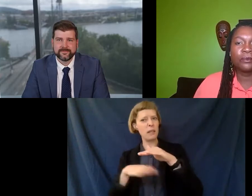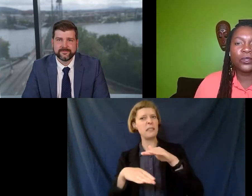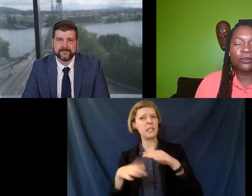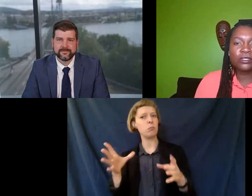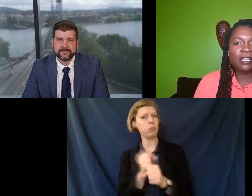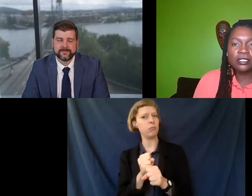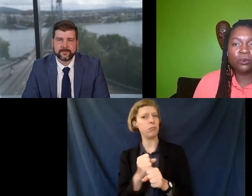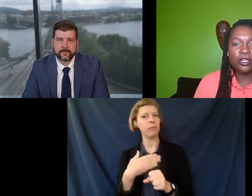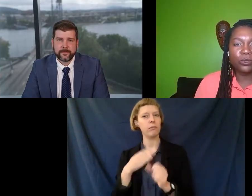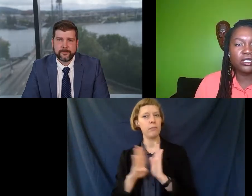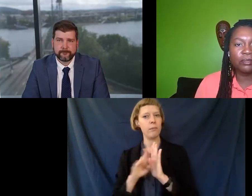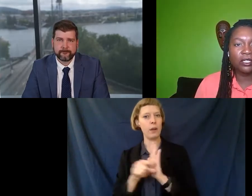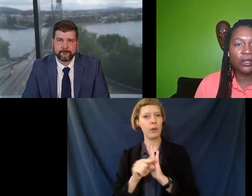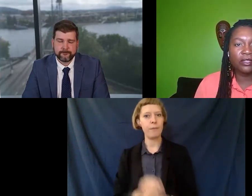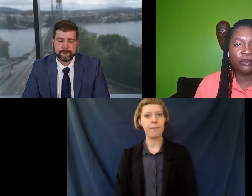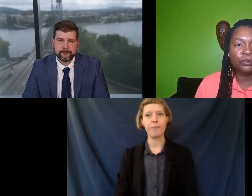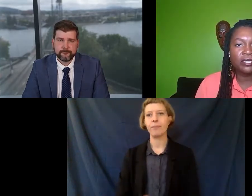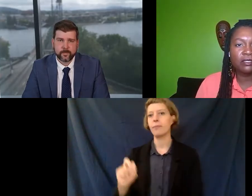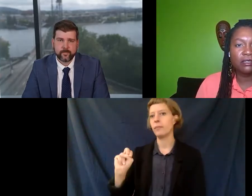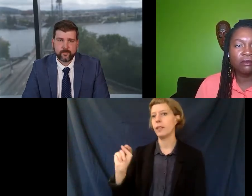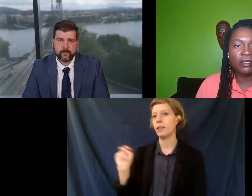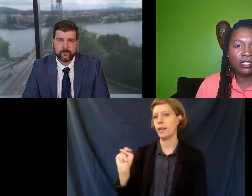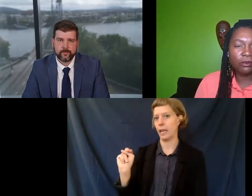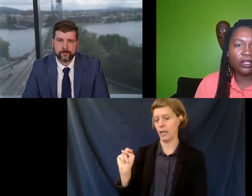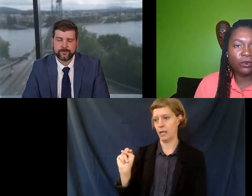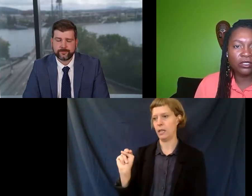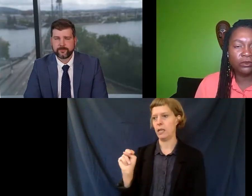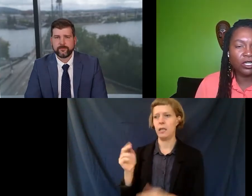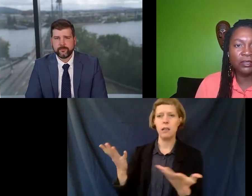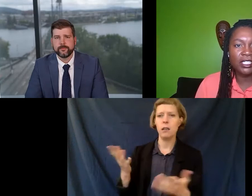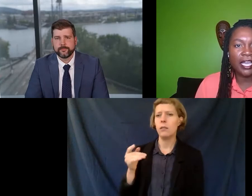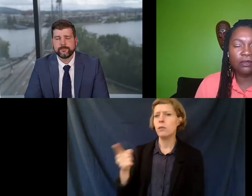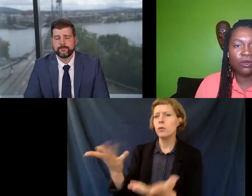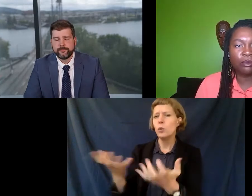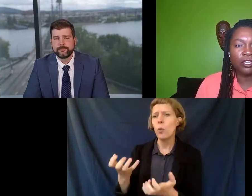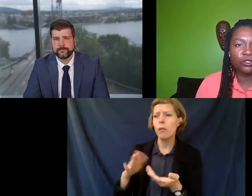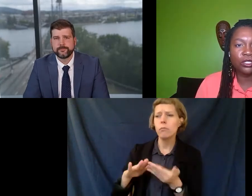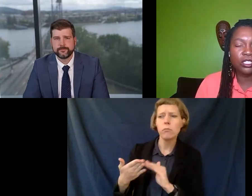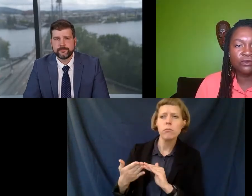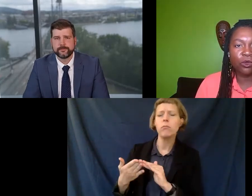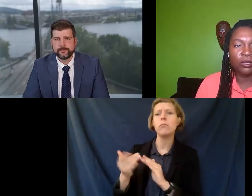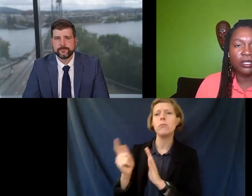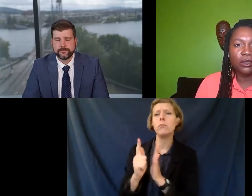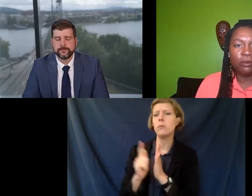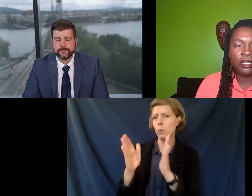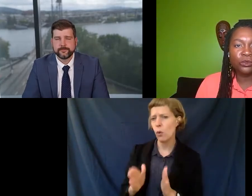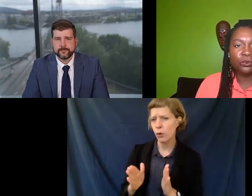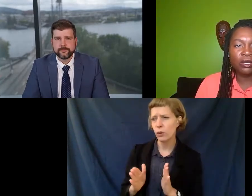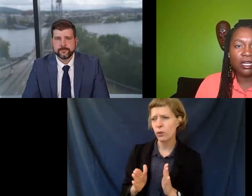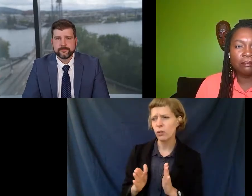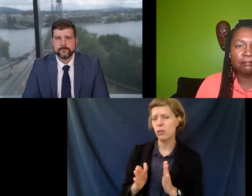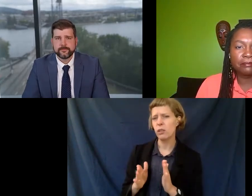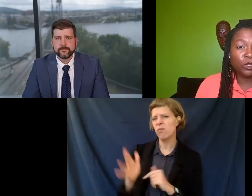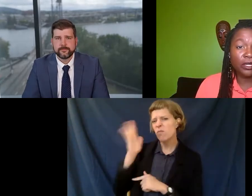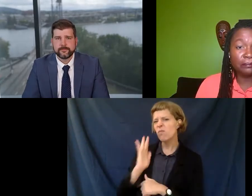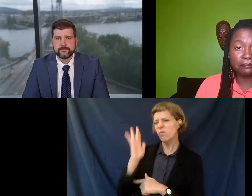Thanks, Mike. Will you tell us why you wanted to be a lawyer in the first place? We hear why you wanted to be DA and what brought you to this role, but what made